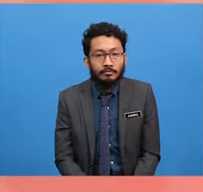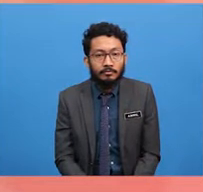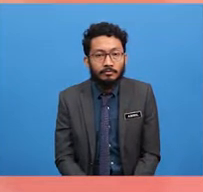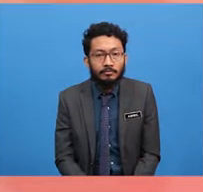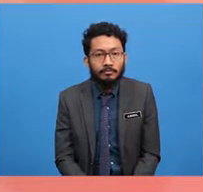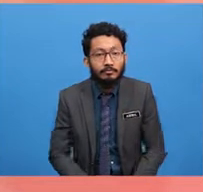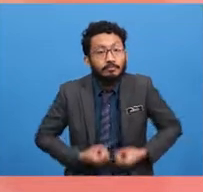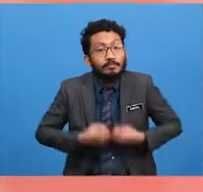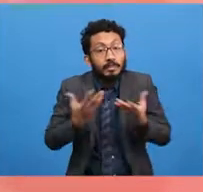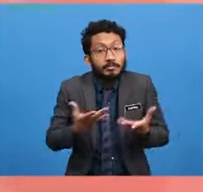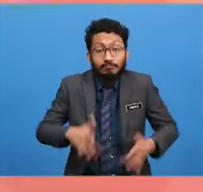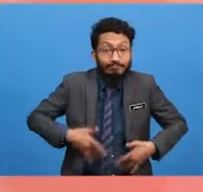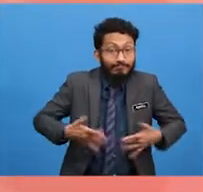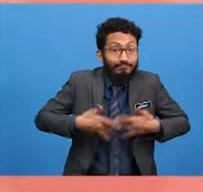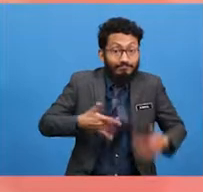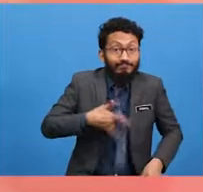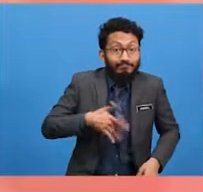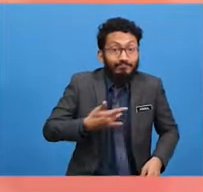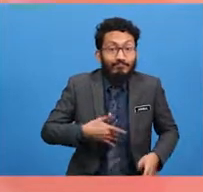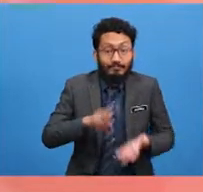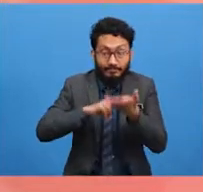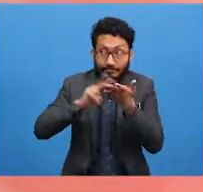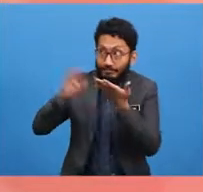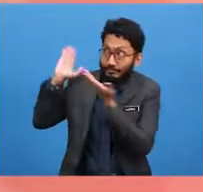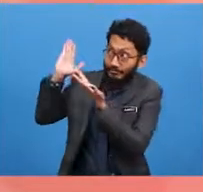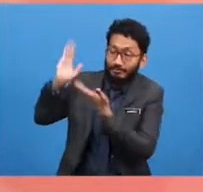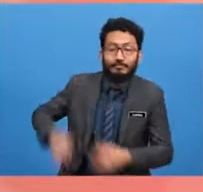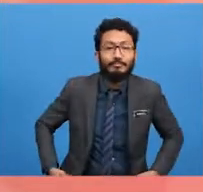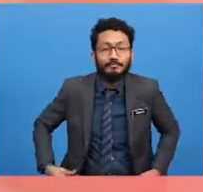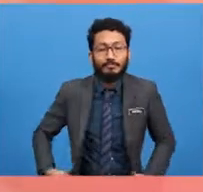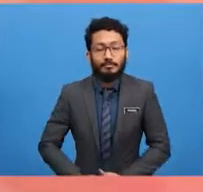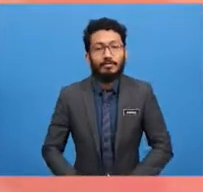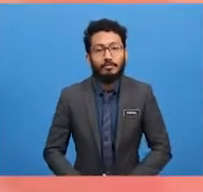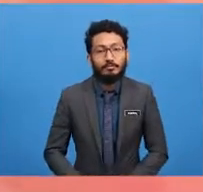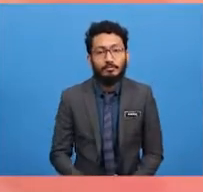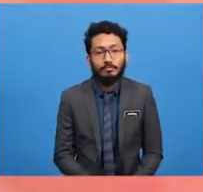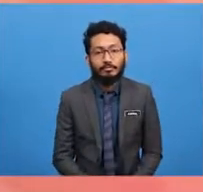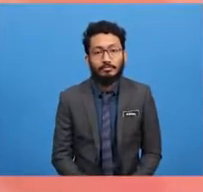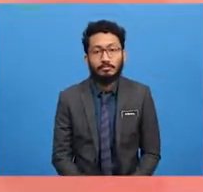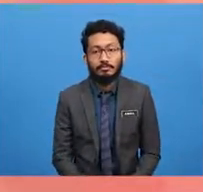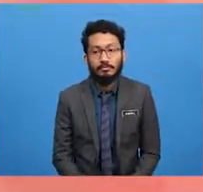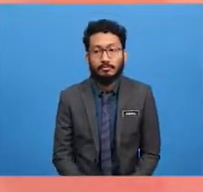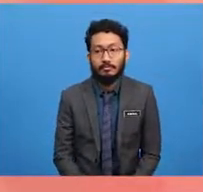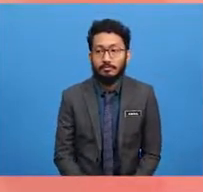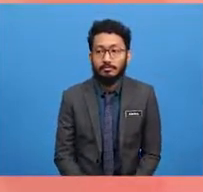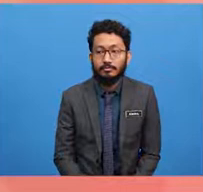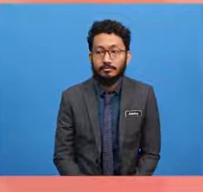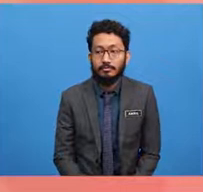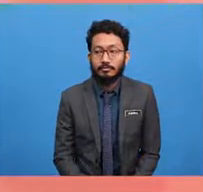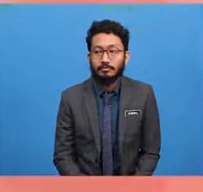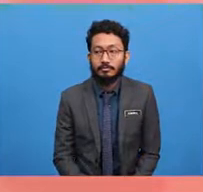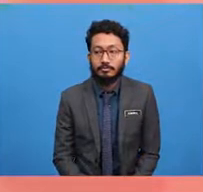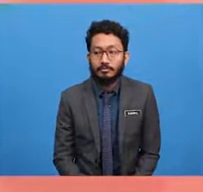Express enthusiasm. Wow, that's great. Wonderful idea. Fantastic news.